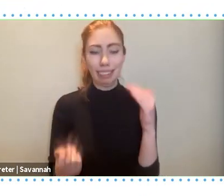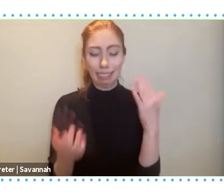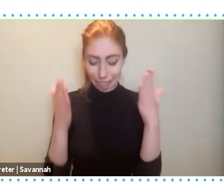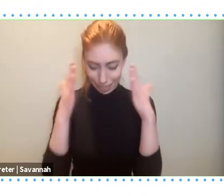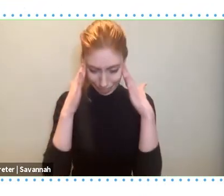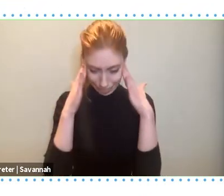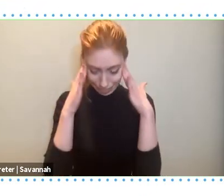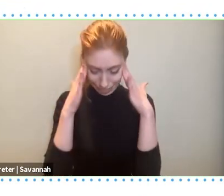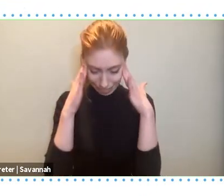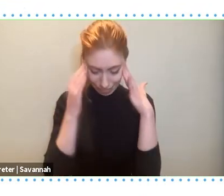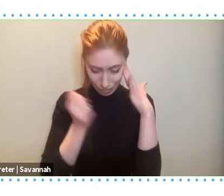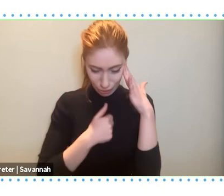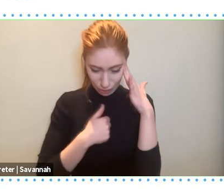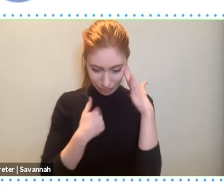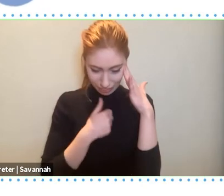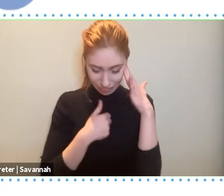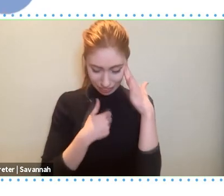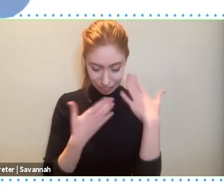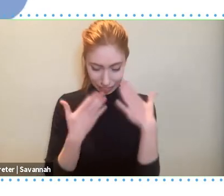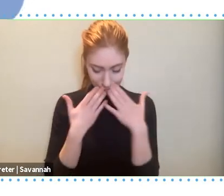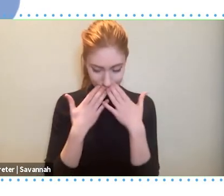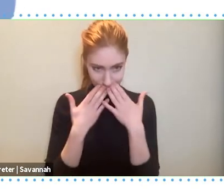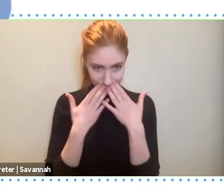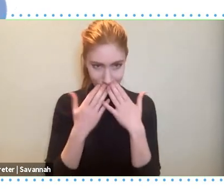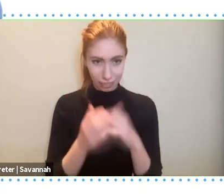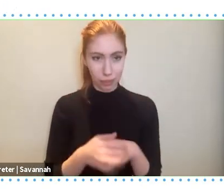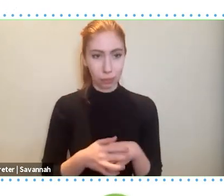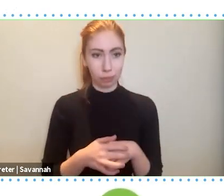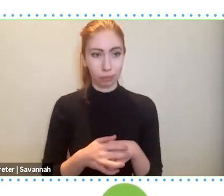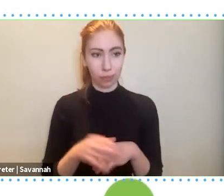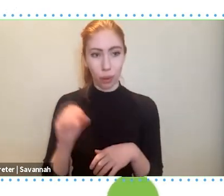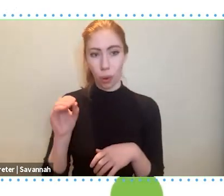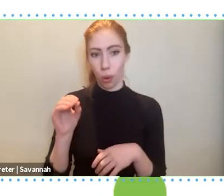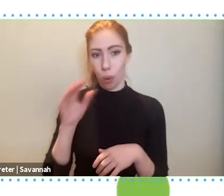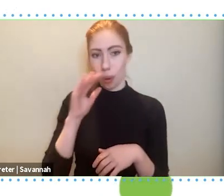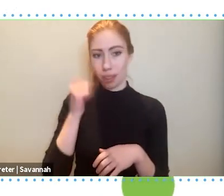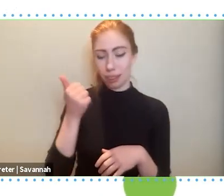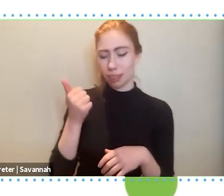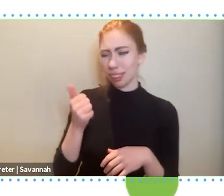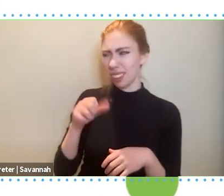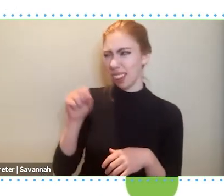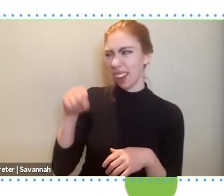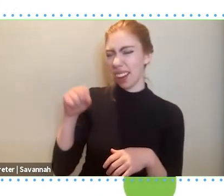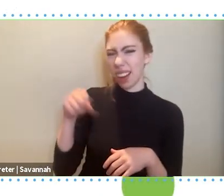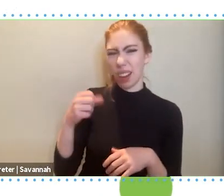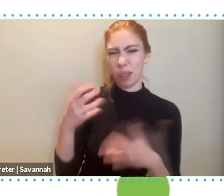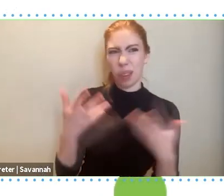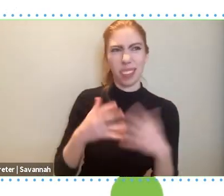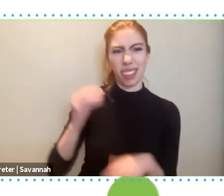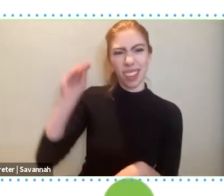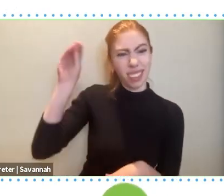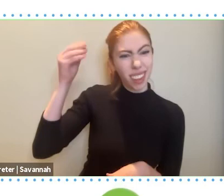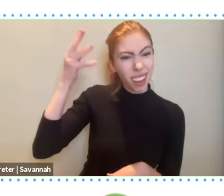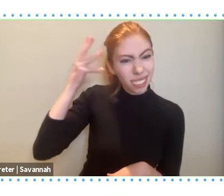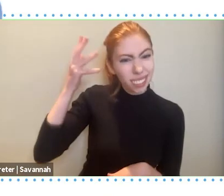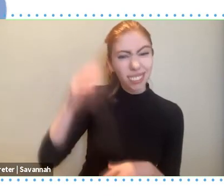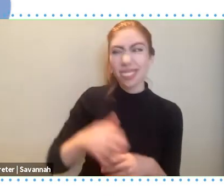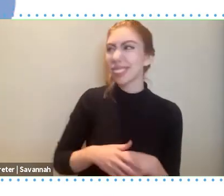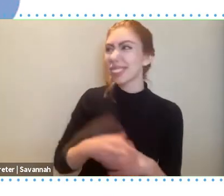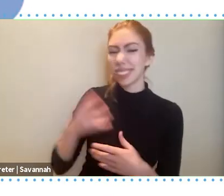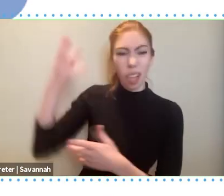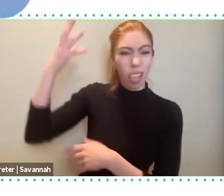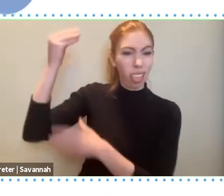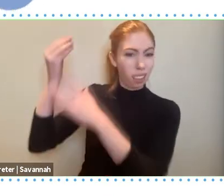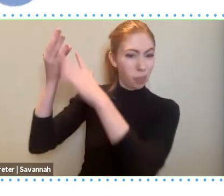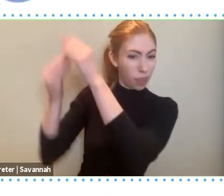It was so good too. It's that kind of day. I feel like it's the sun or something. But I've lost my train of thought a few times too.